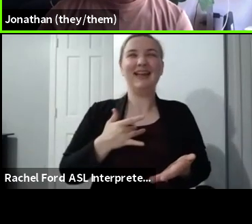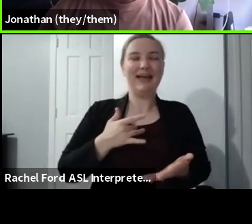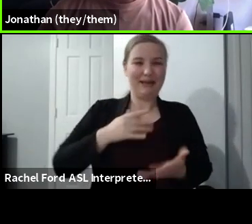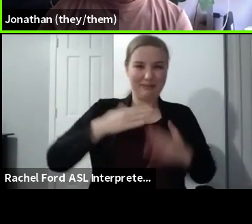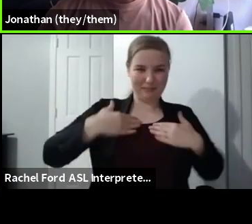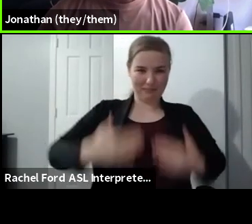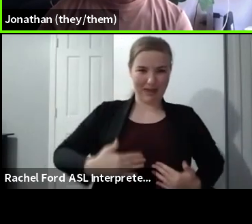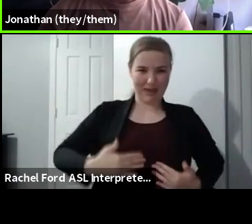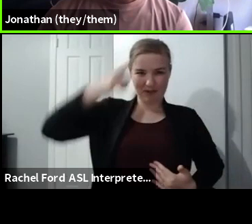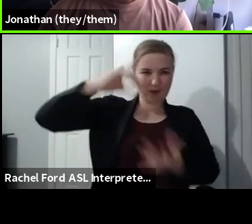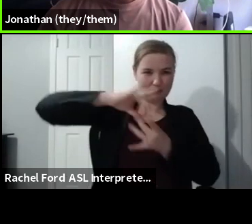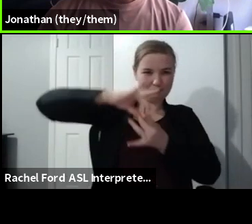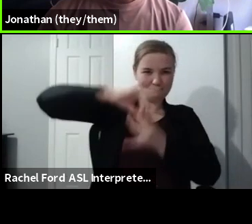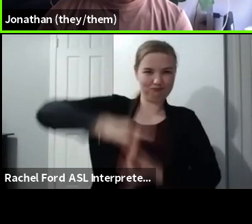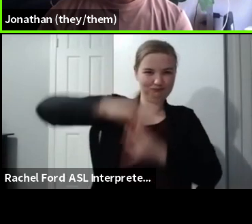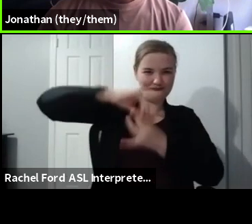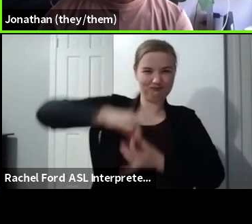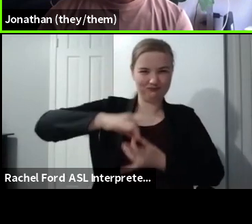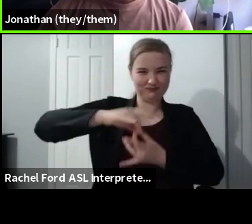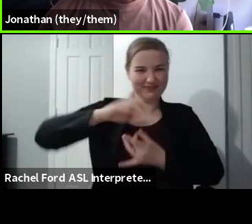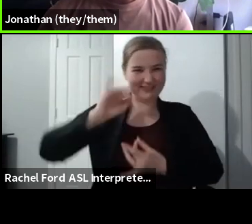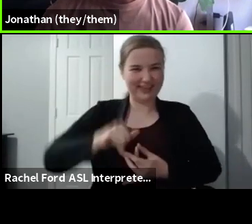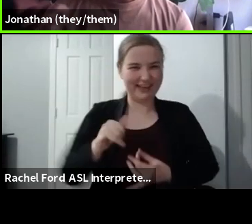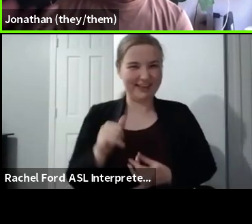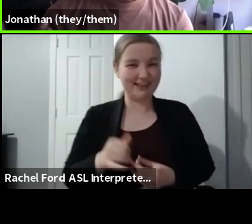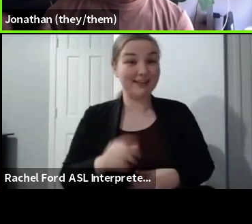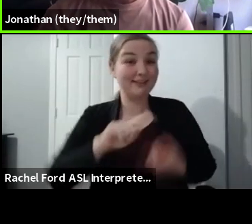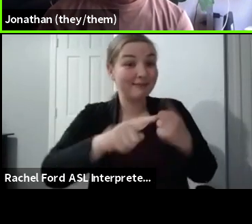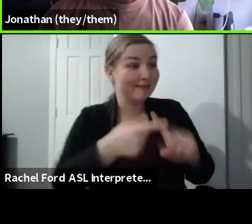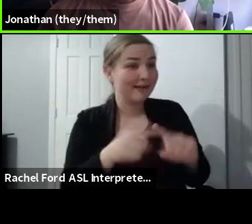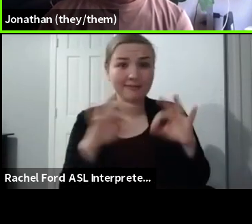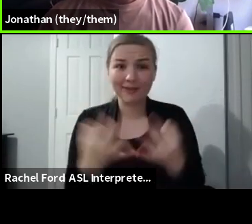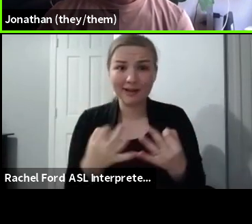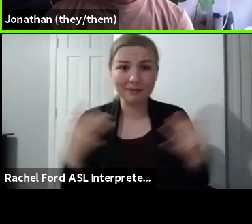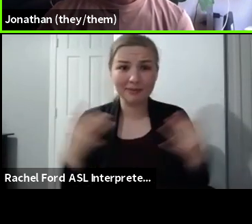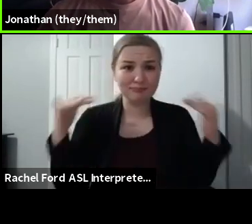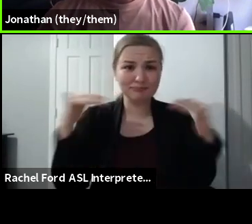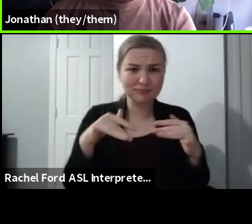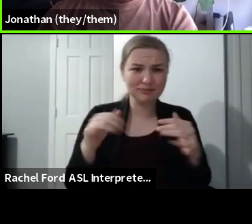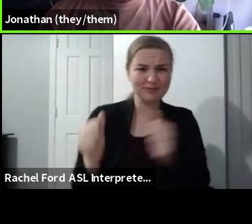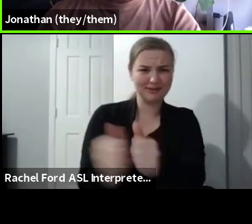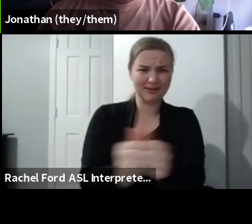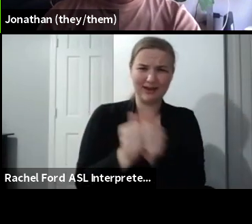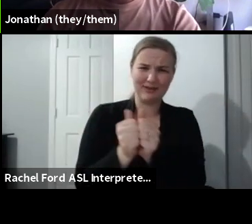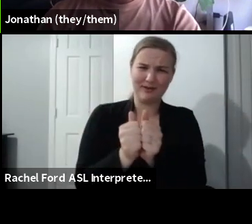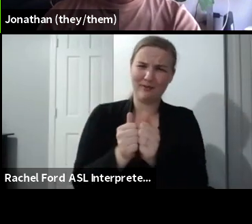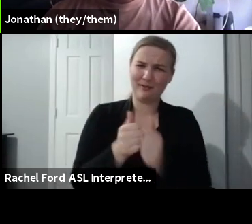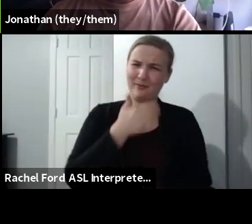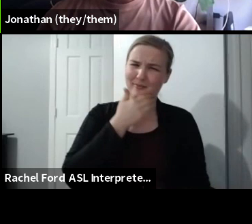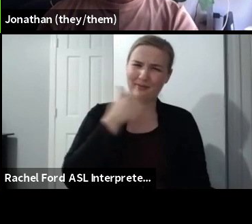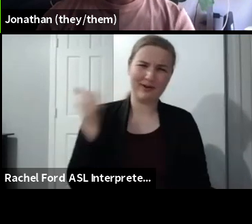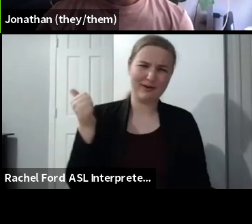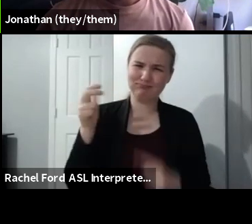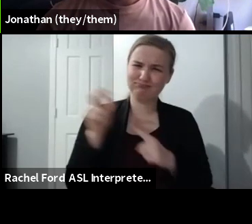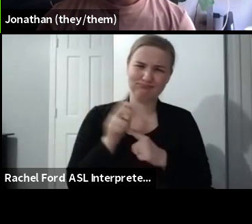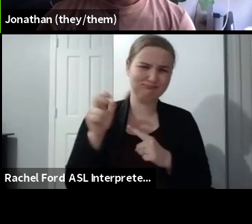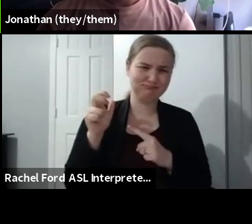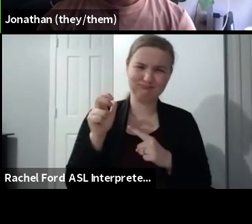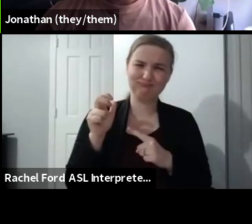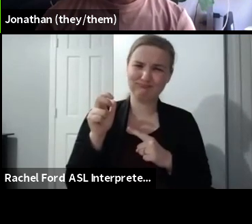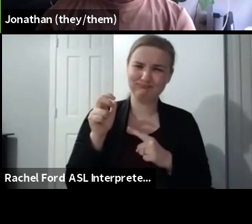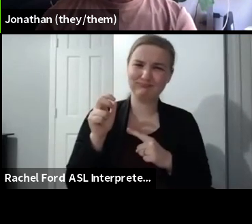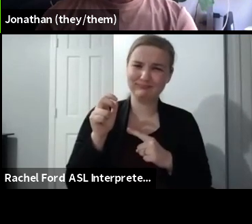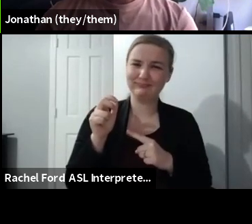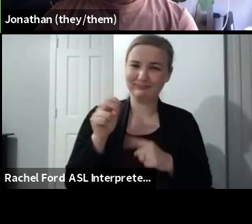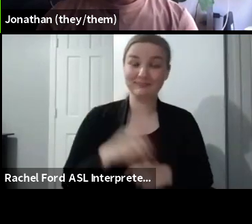bunch of other people and people that you love doing it together, and how filling that is. So, yeah. Wow. Do any of you